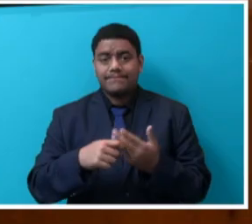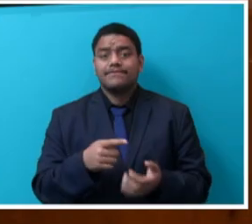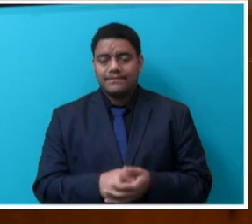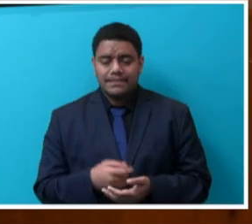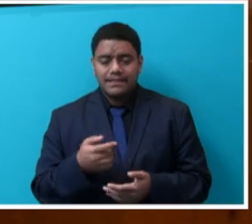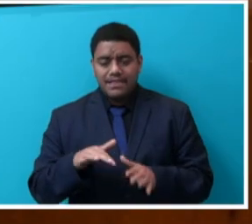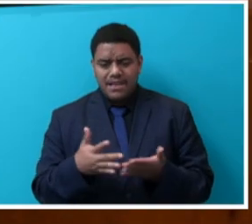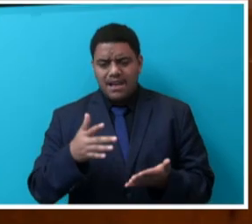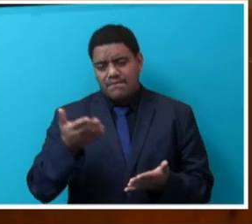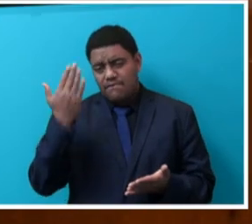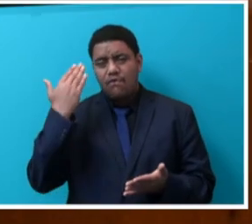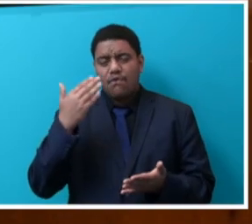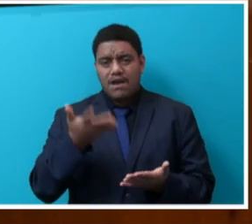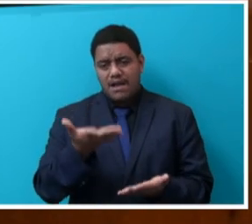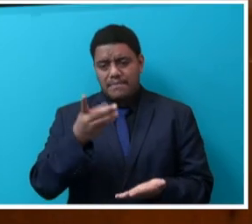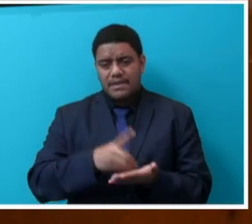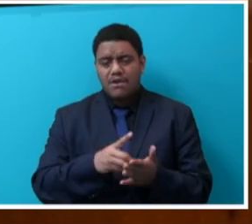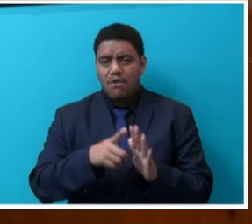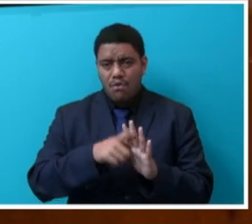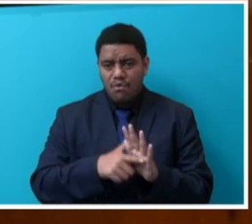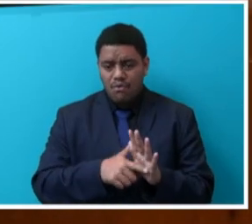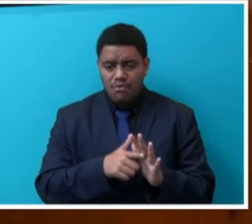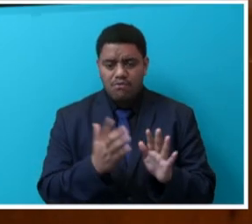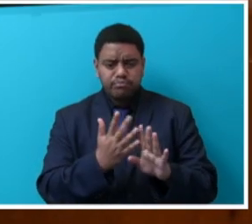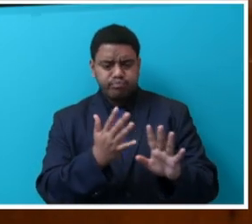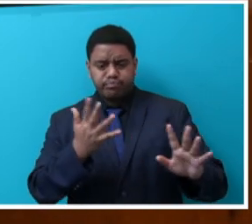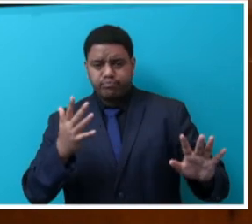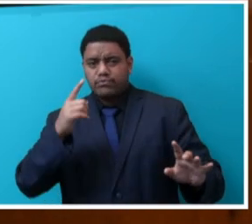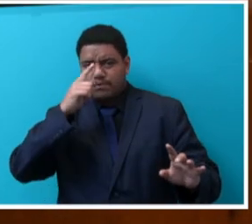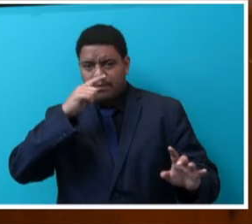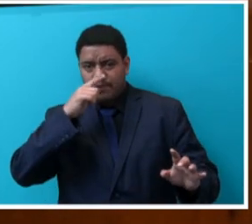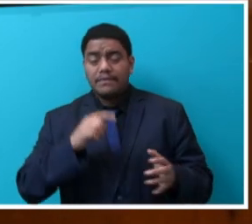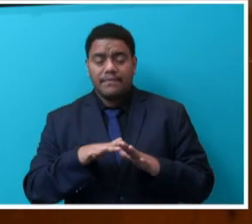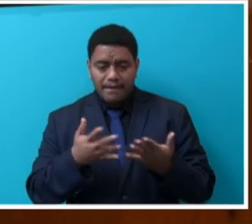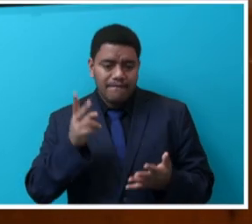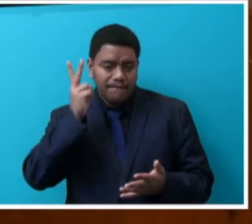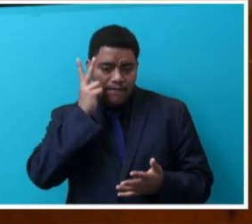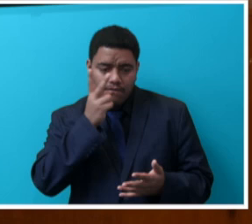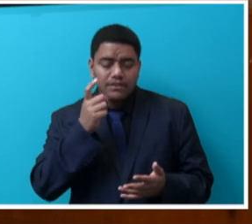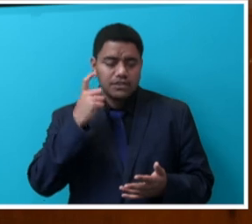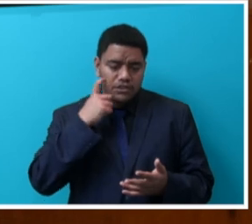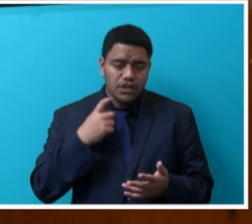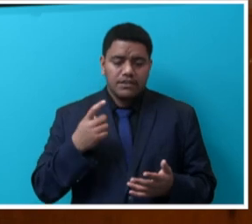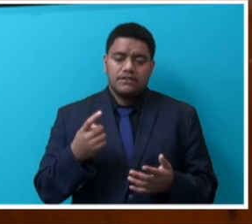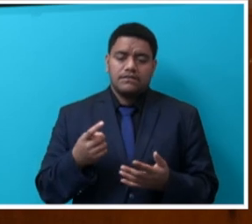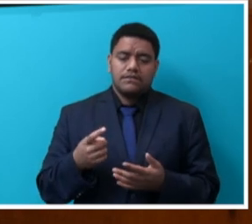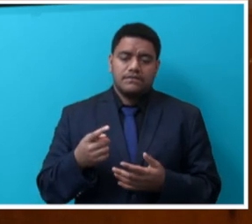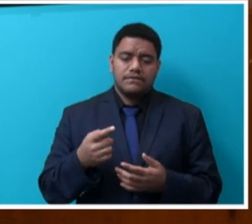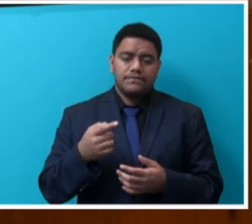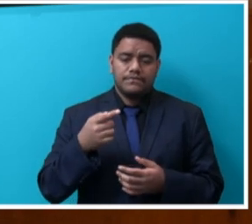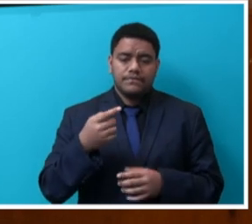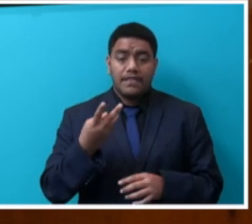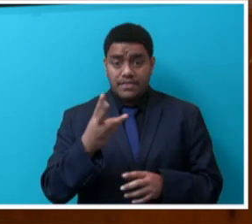slow, so in consultation with the committee, Vodafone announced the phase out of old cards by 30th of